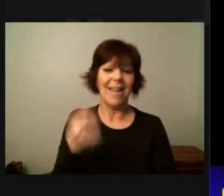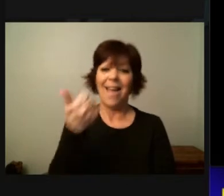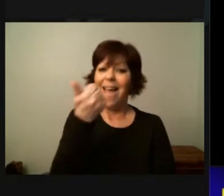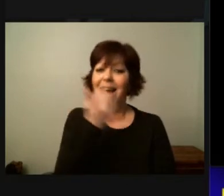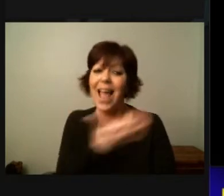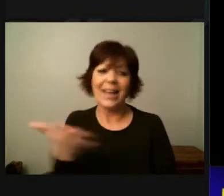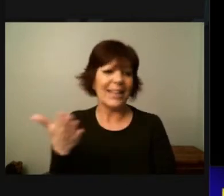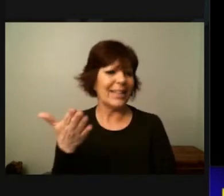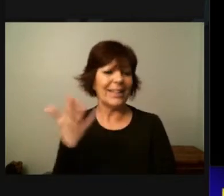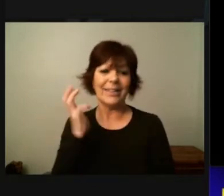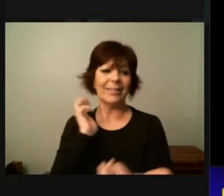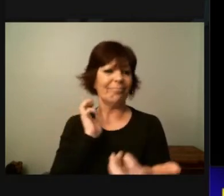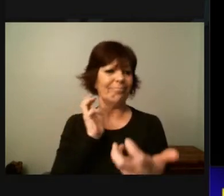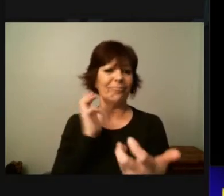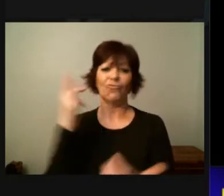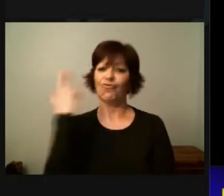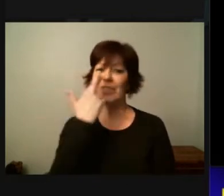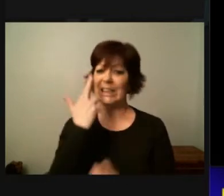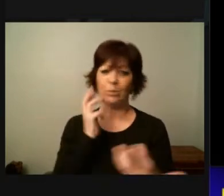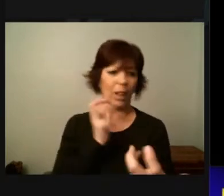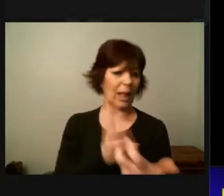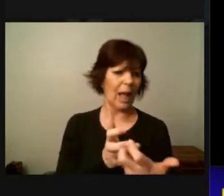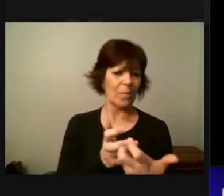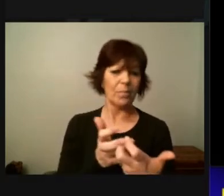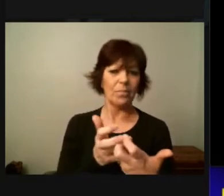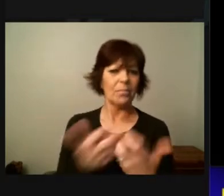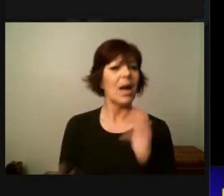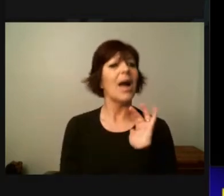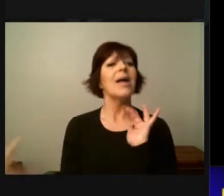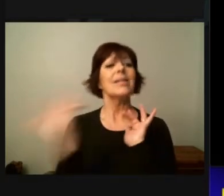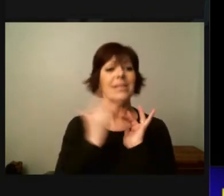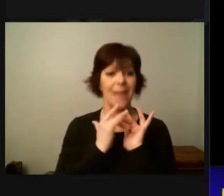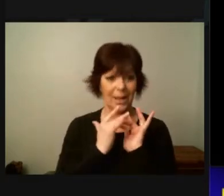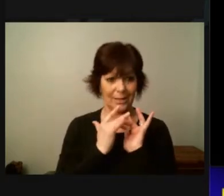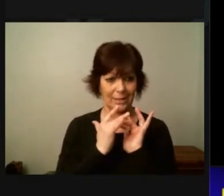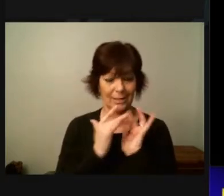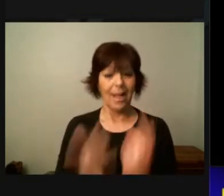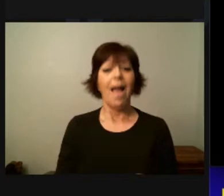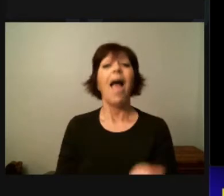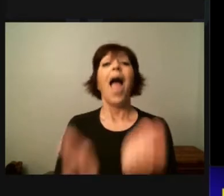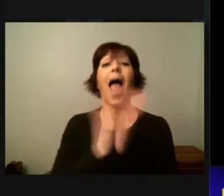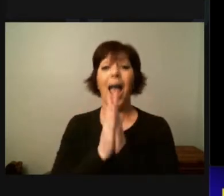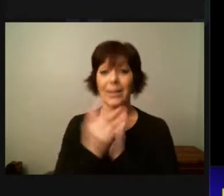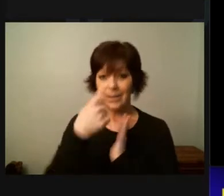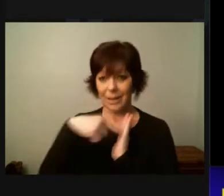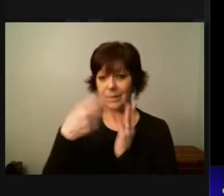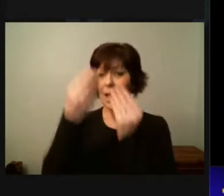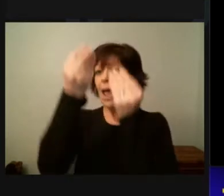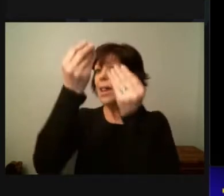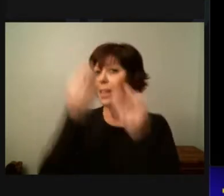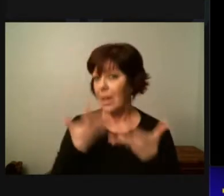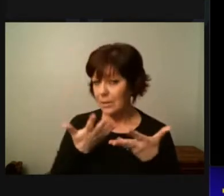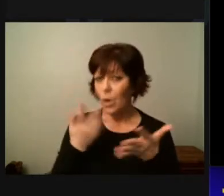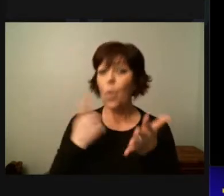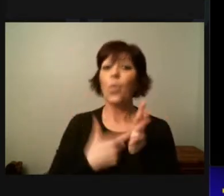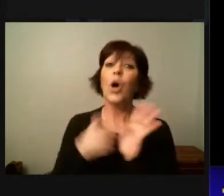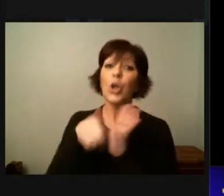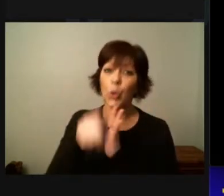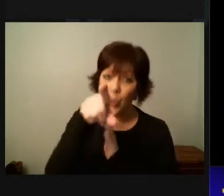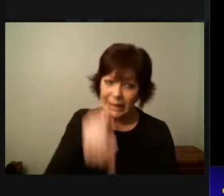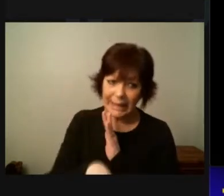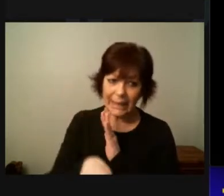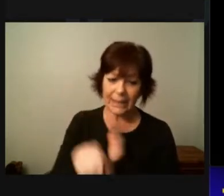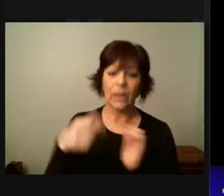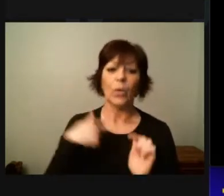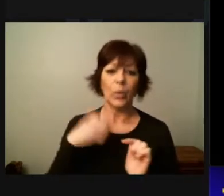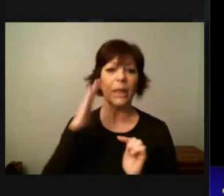reasonable accommodation, you need to reach out and ask us and let us know that you need a reasonable accommodation, and we will be